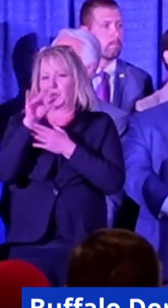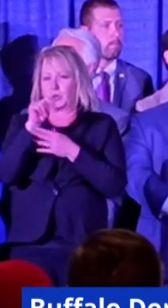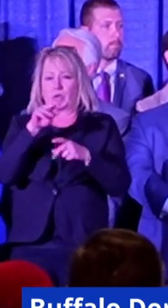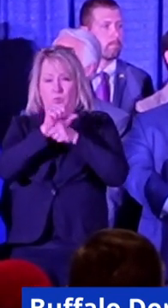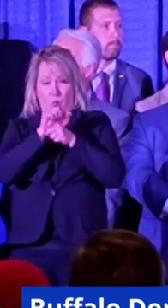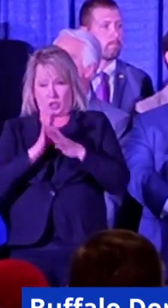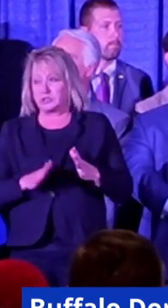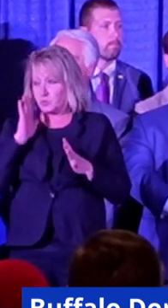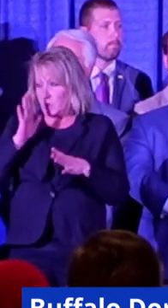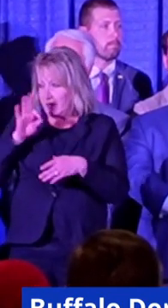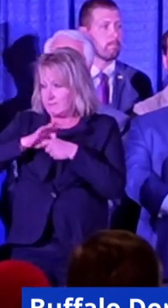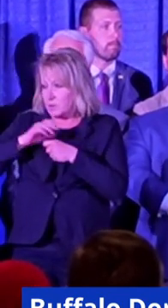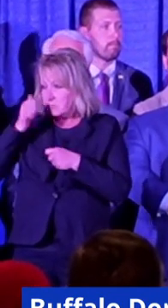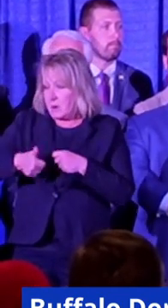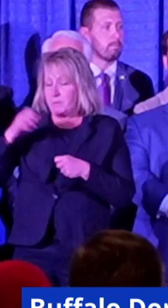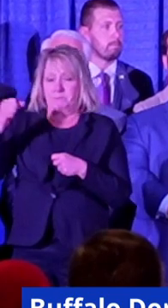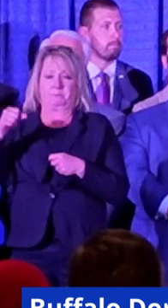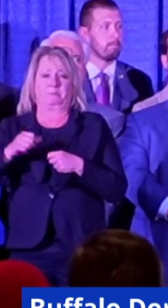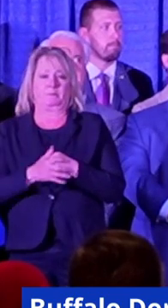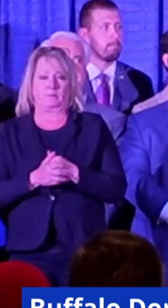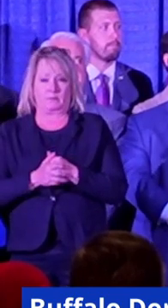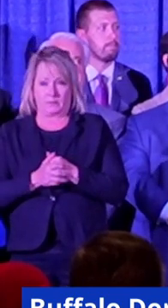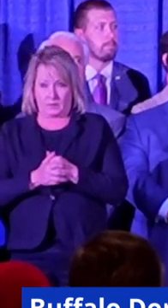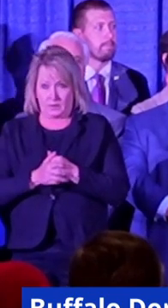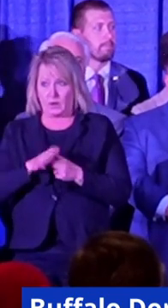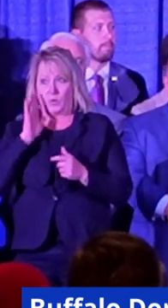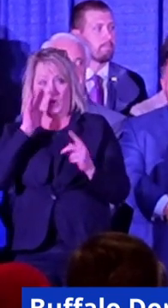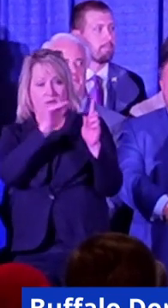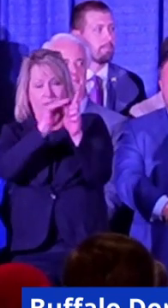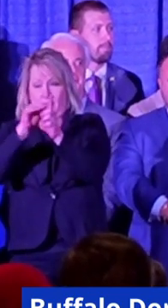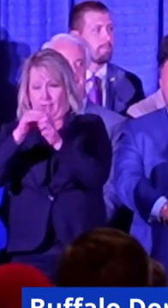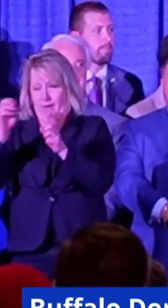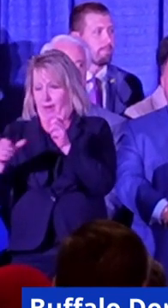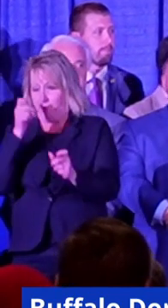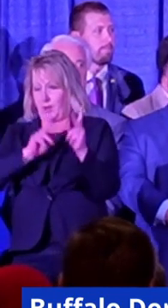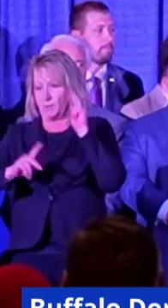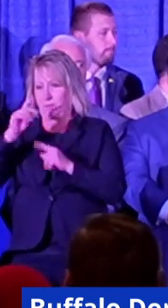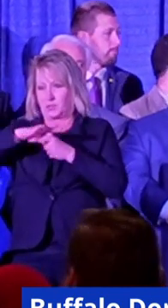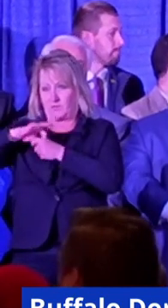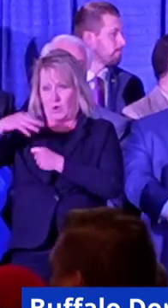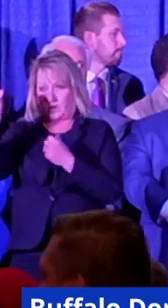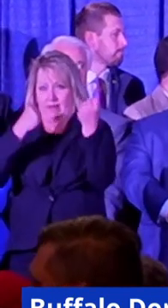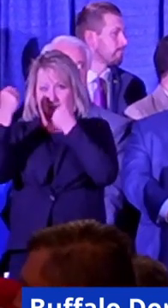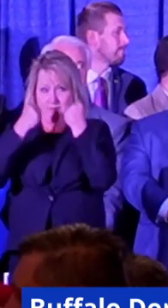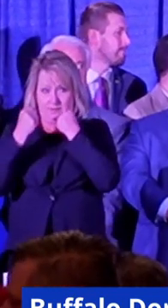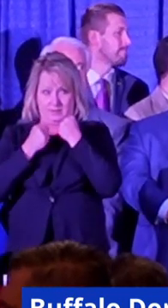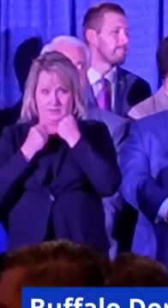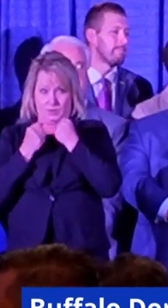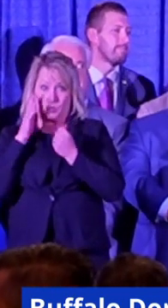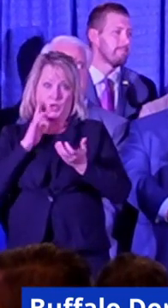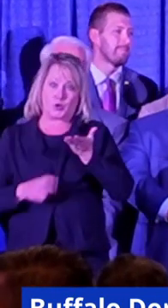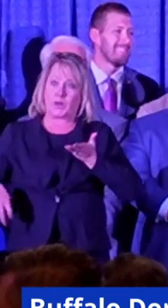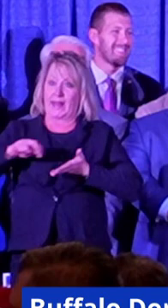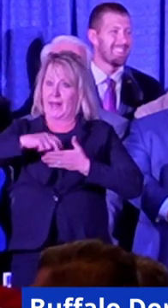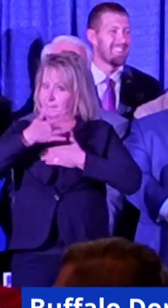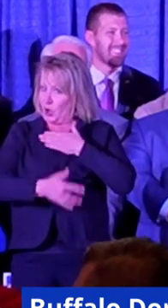vote tomorrow? Yeah. Are you going to get your friends and neighbors out to vote tomorrow? Yeah. Are you going to get up early?